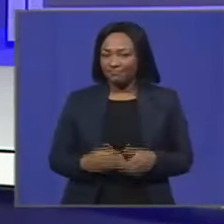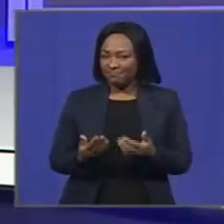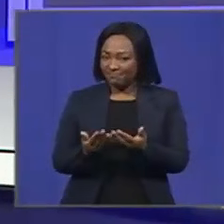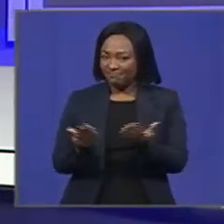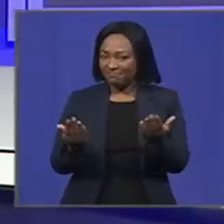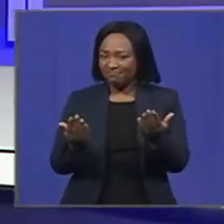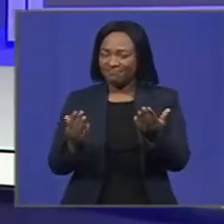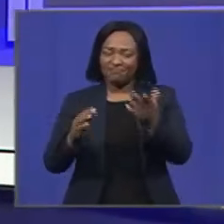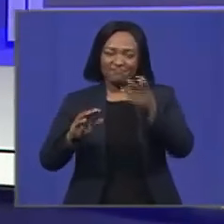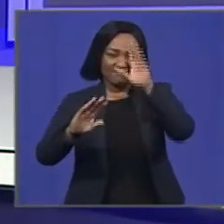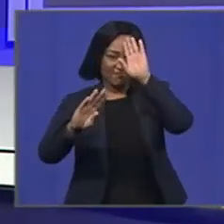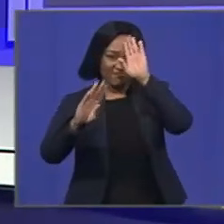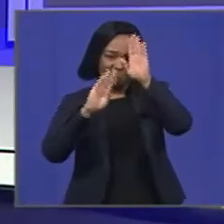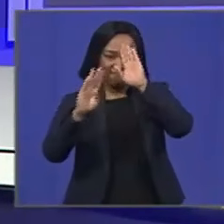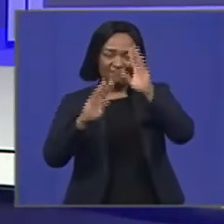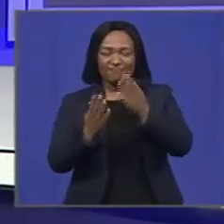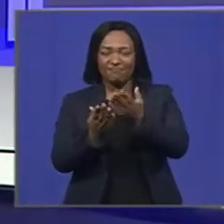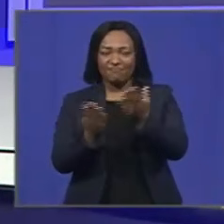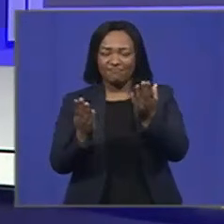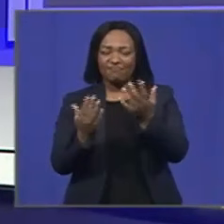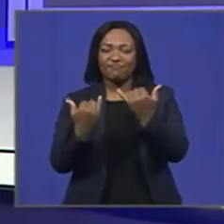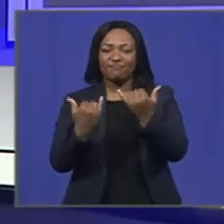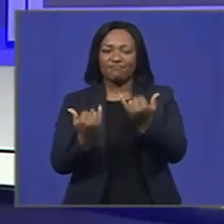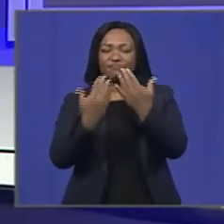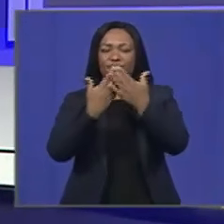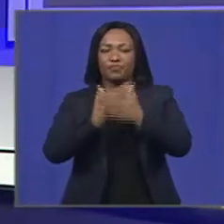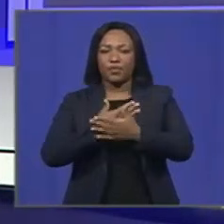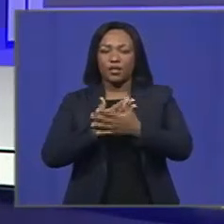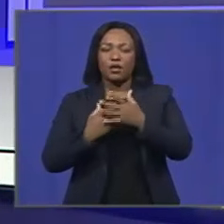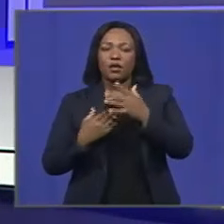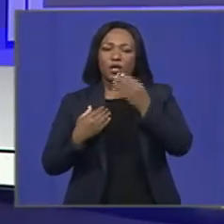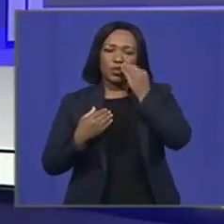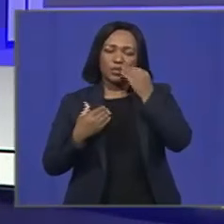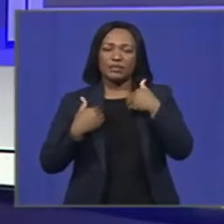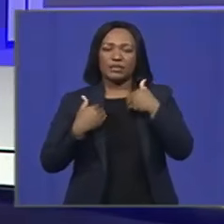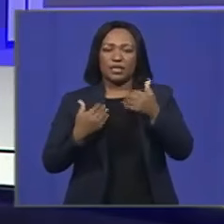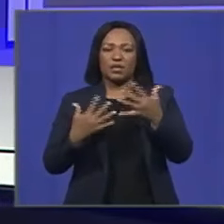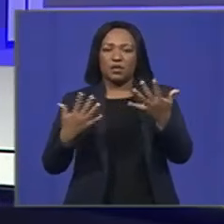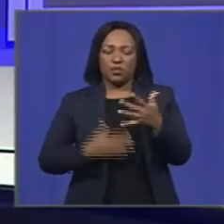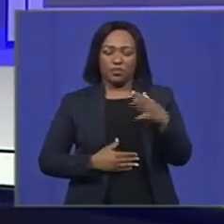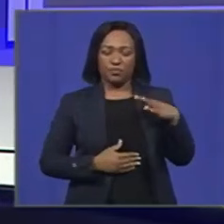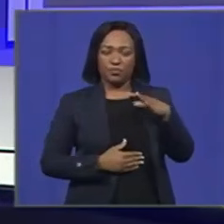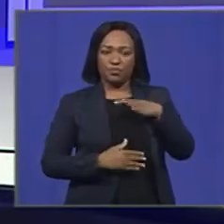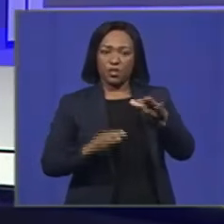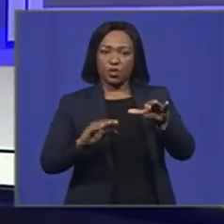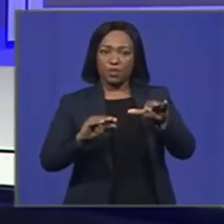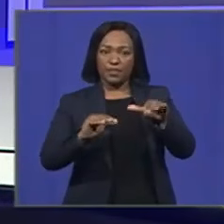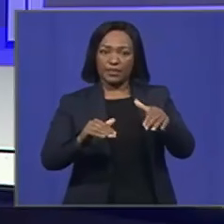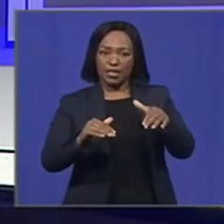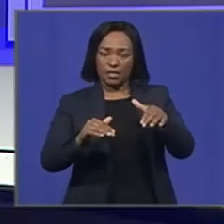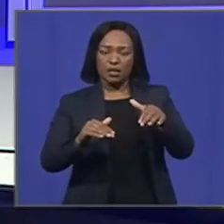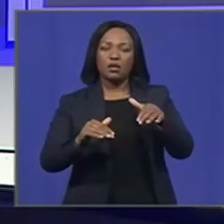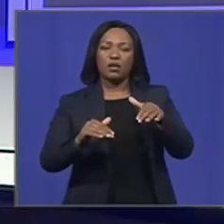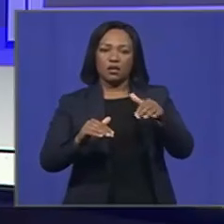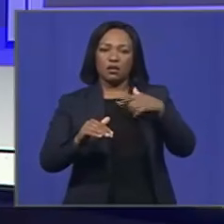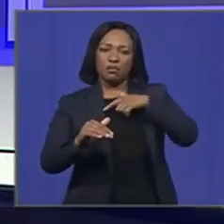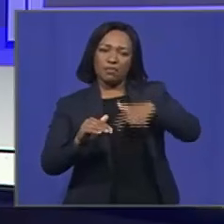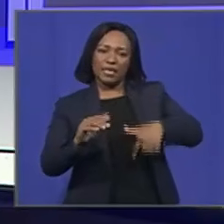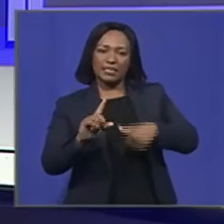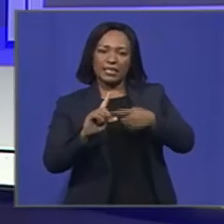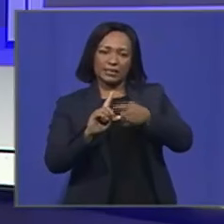Mogaetsho madume tsa segonjono re di simolola ka gore komishene ya Madlanga e solofetswe go rebolela moporesidente Cyril Ramaphosa karolo ya bobedi